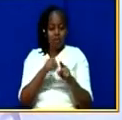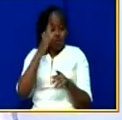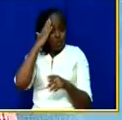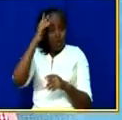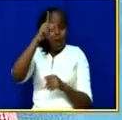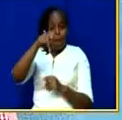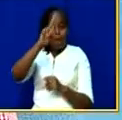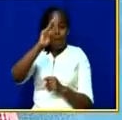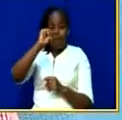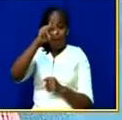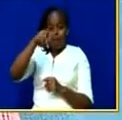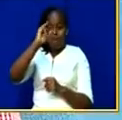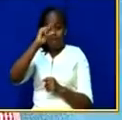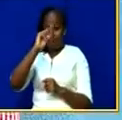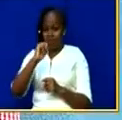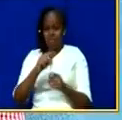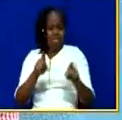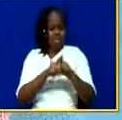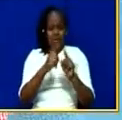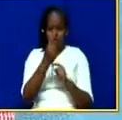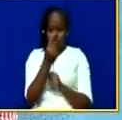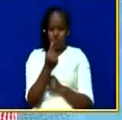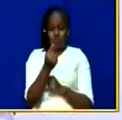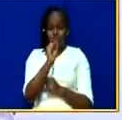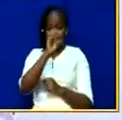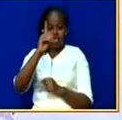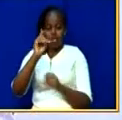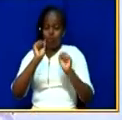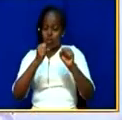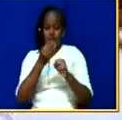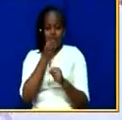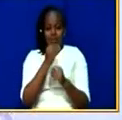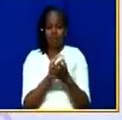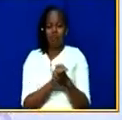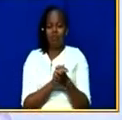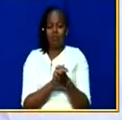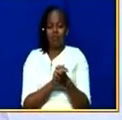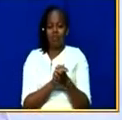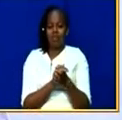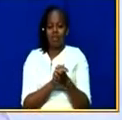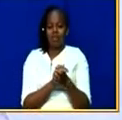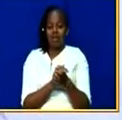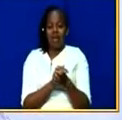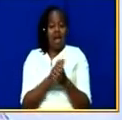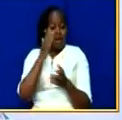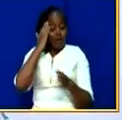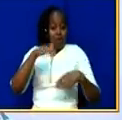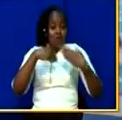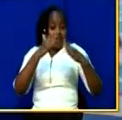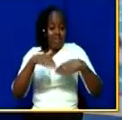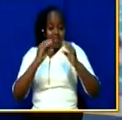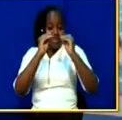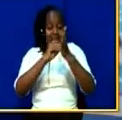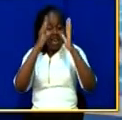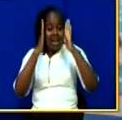Yes. Eat those seeds. They are tiny seeds too. Okay. If you are giving them all the crops with tiny seeds, but I think they've come across those crops.